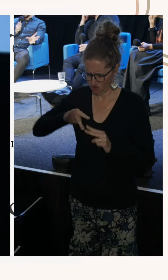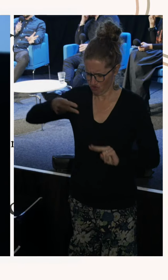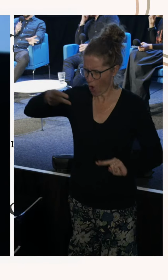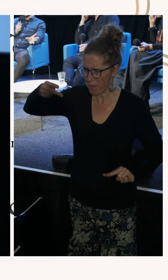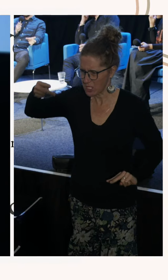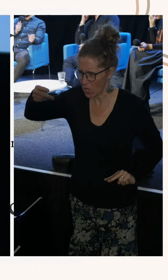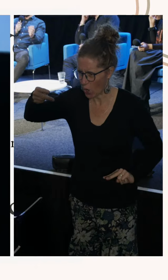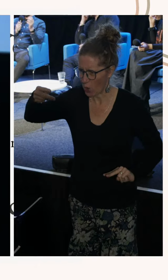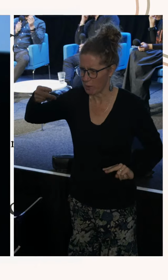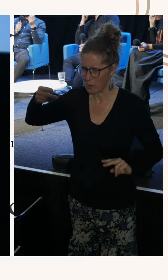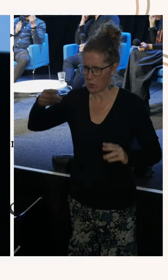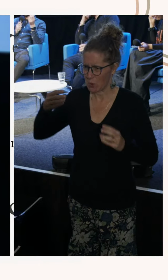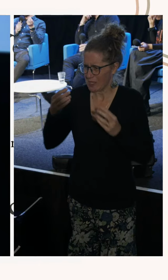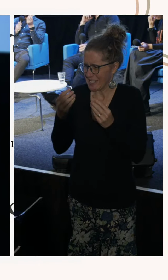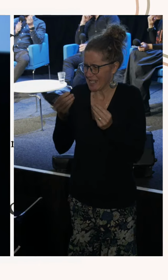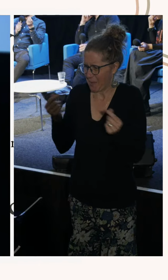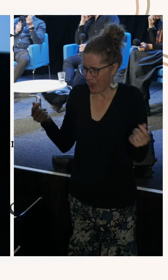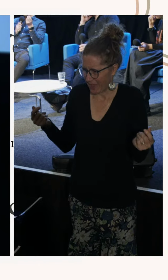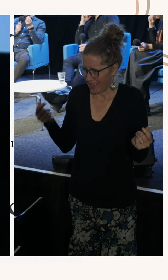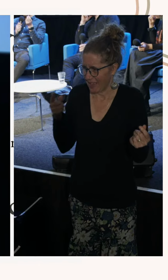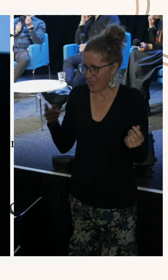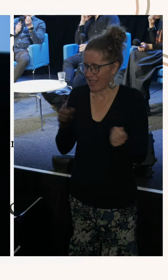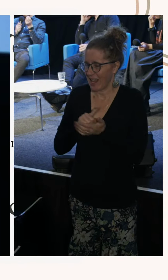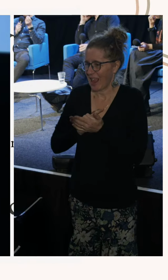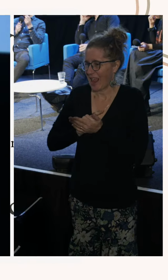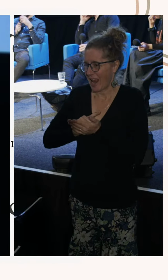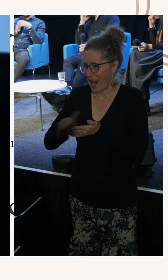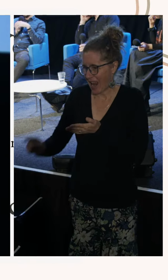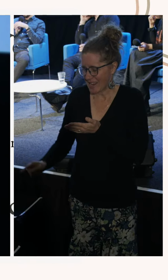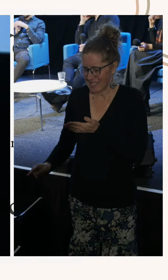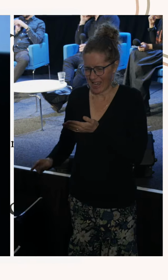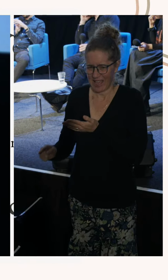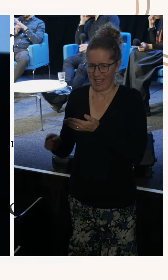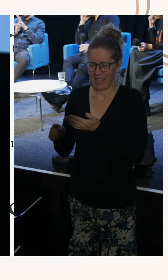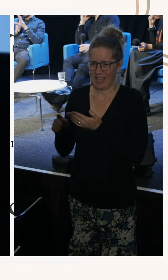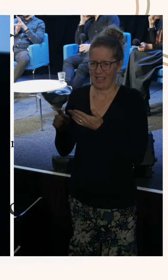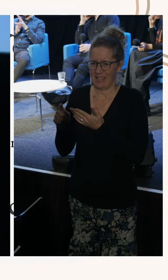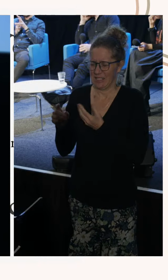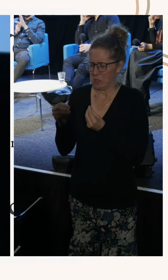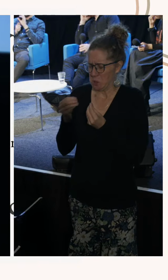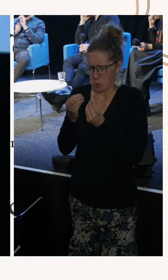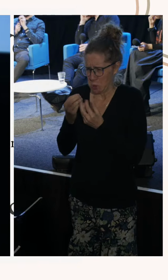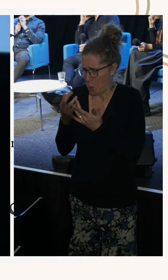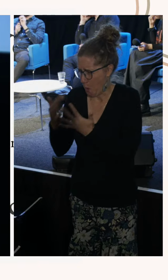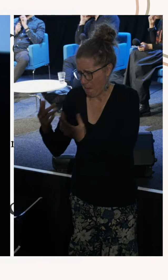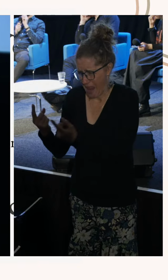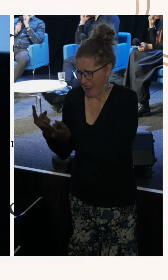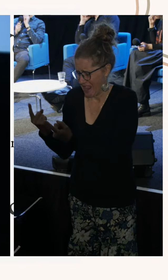something. It's insane. And then later, there's so much stuff.